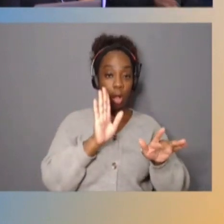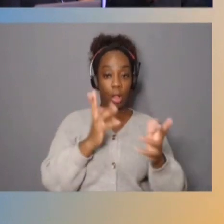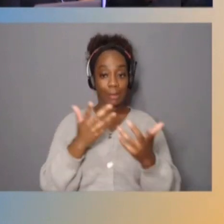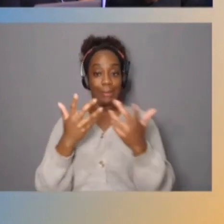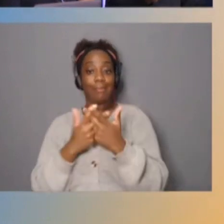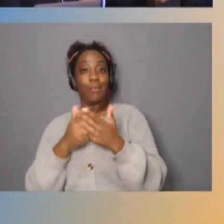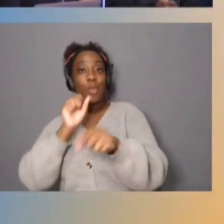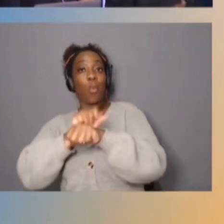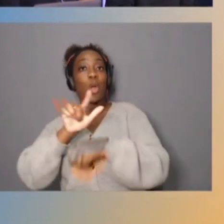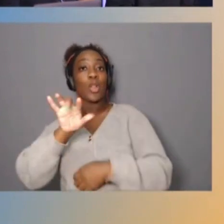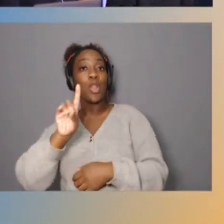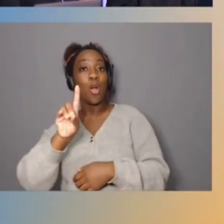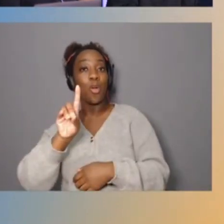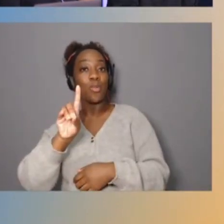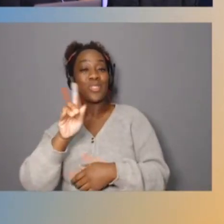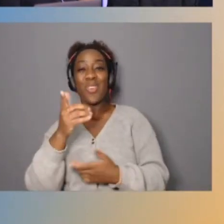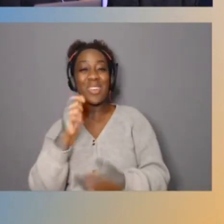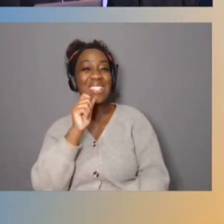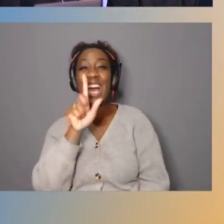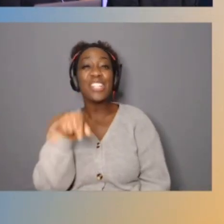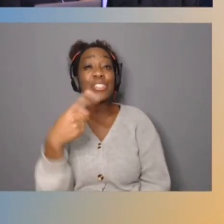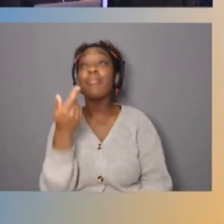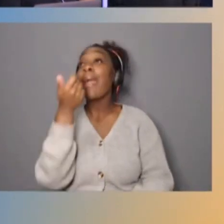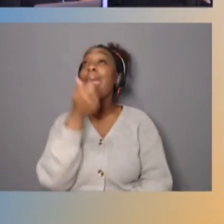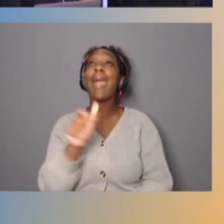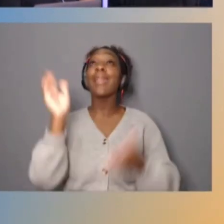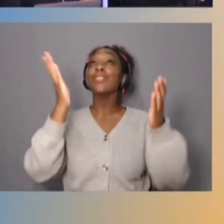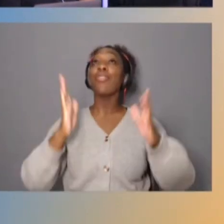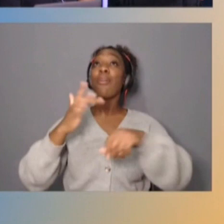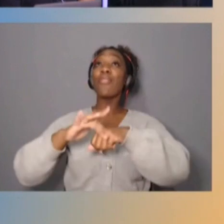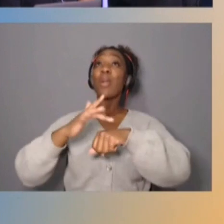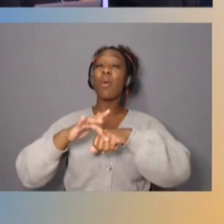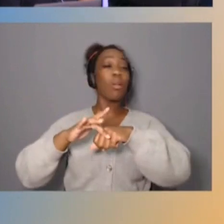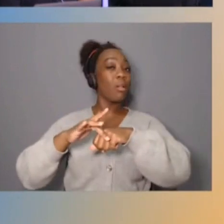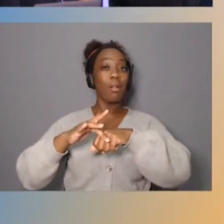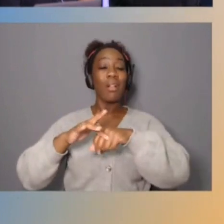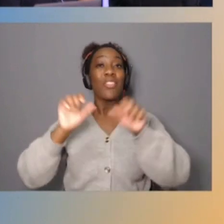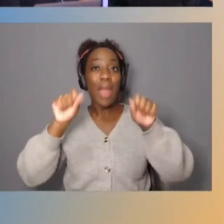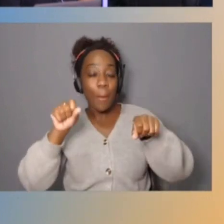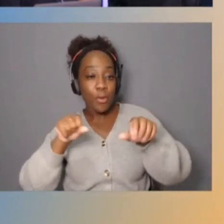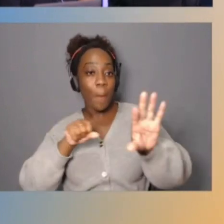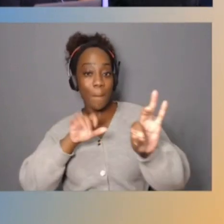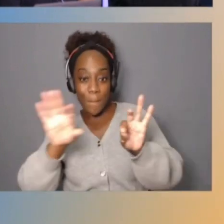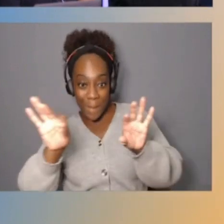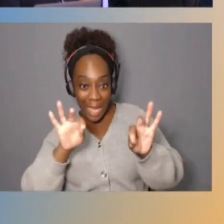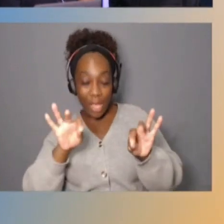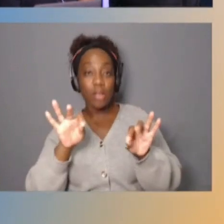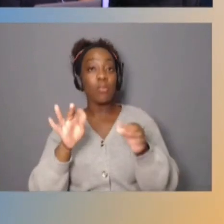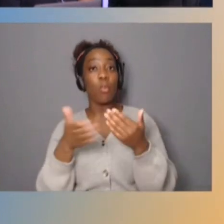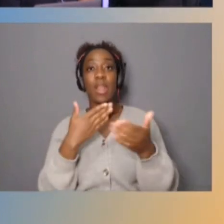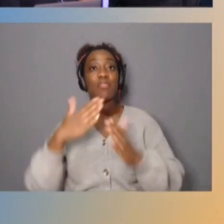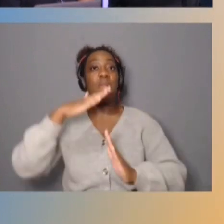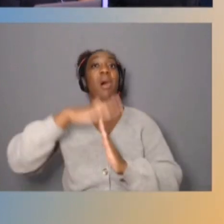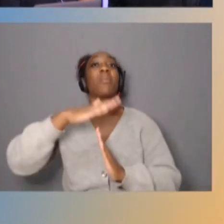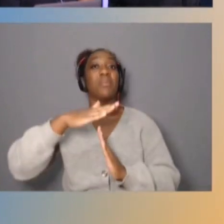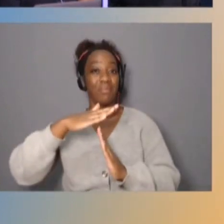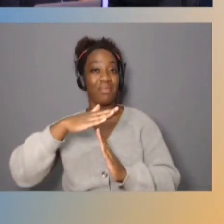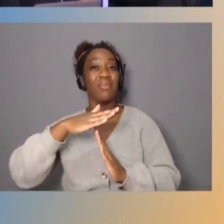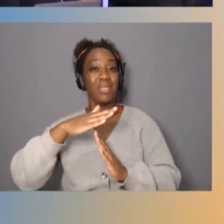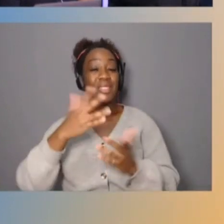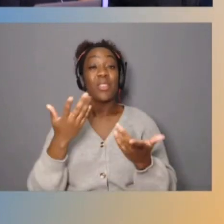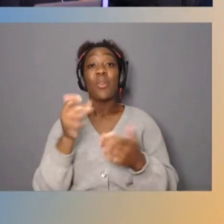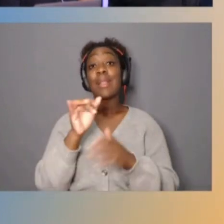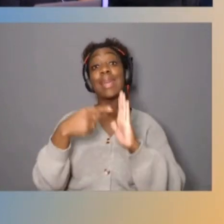any server that's available and just run the workload on it, to pick and optimize. So for front-end verification, we're going to pick, for example, the